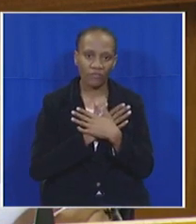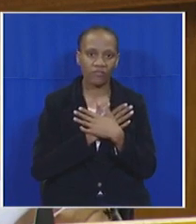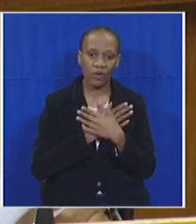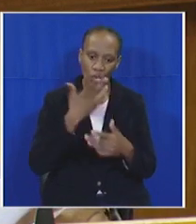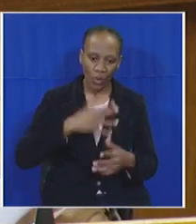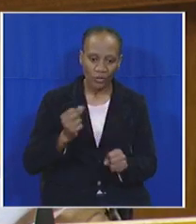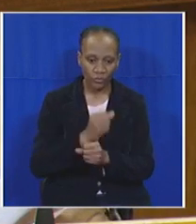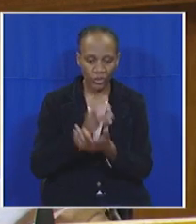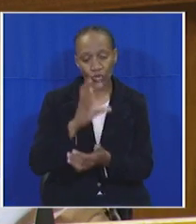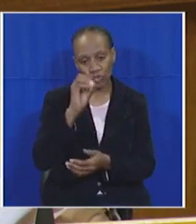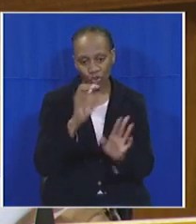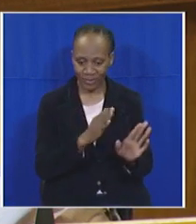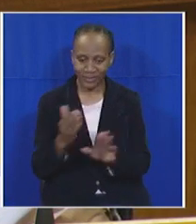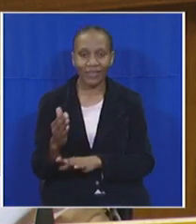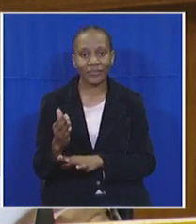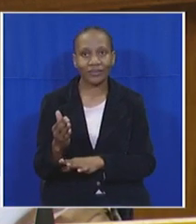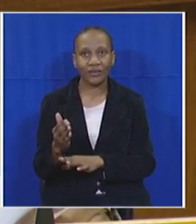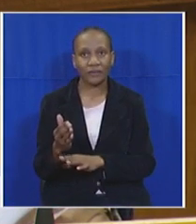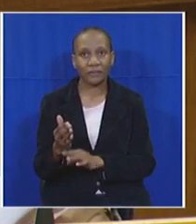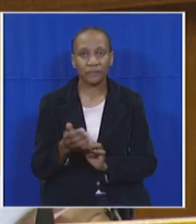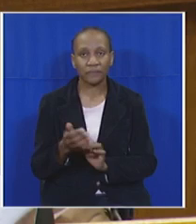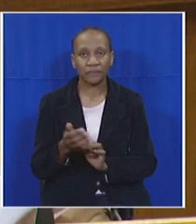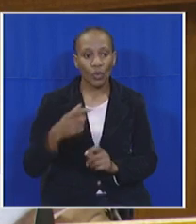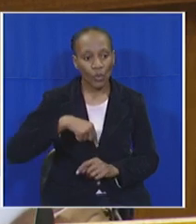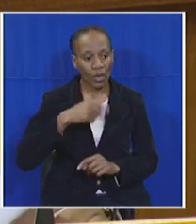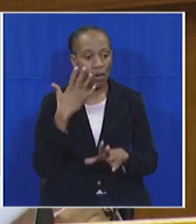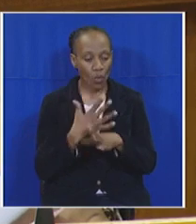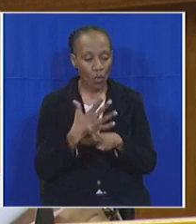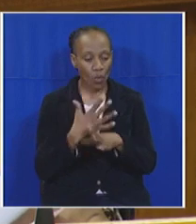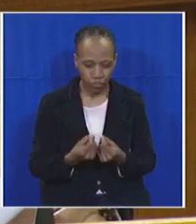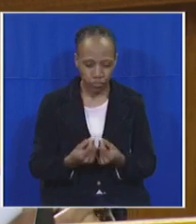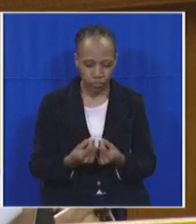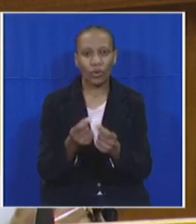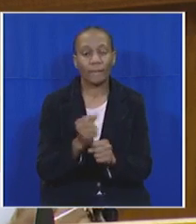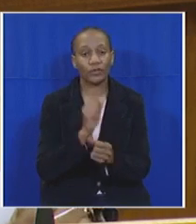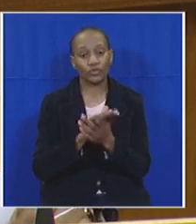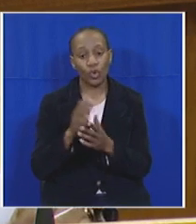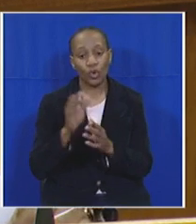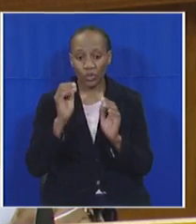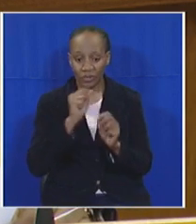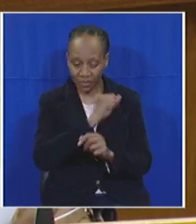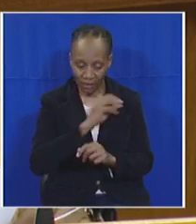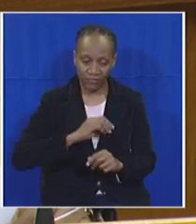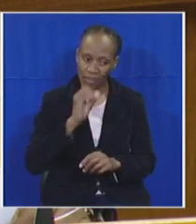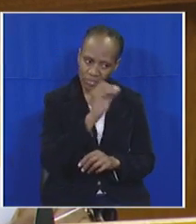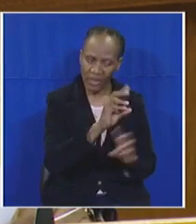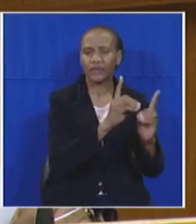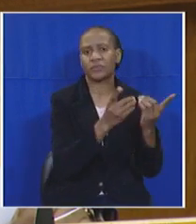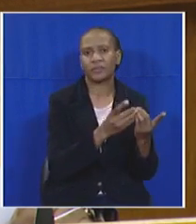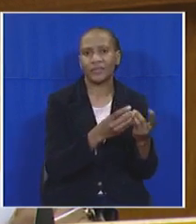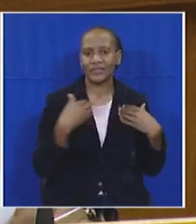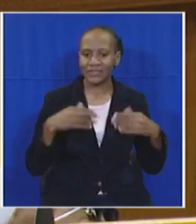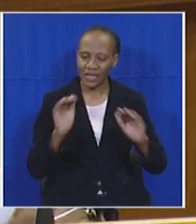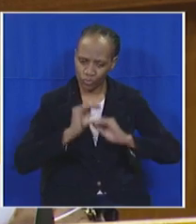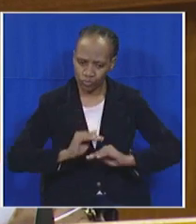pursuit of the zero test." We are working and strengthening human and financial capacity within the department to start an awareness and